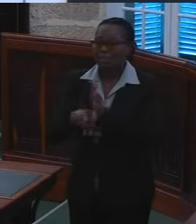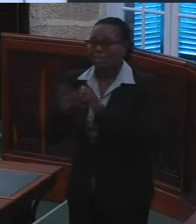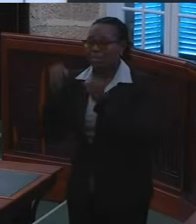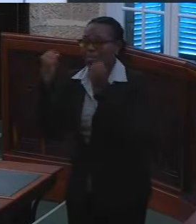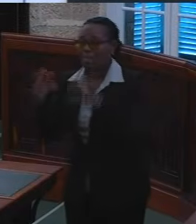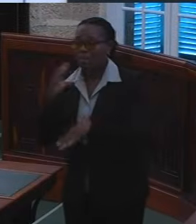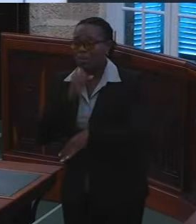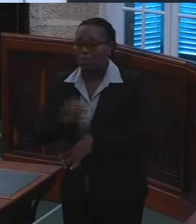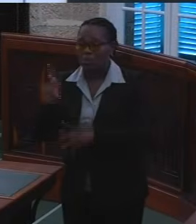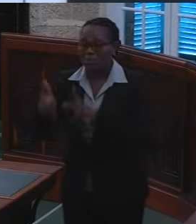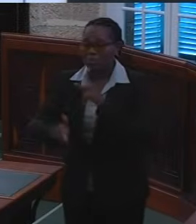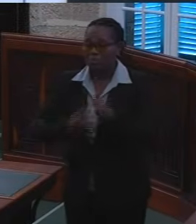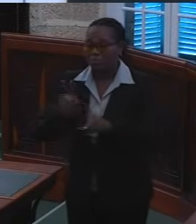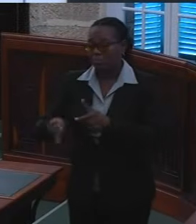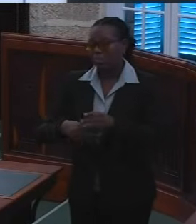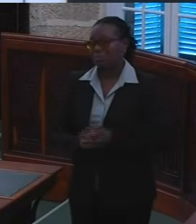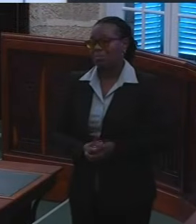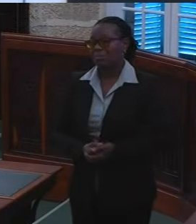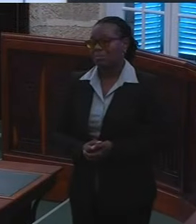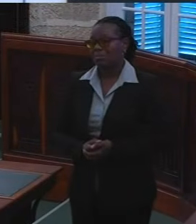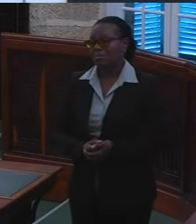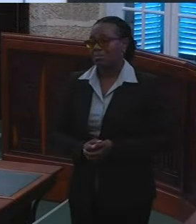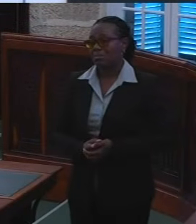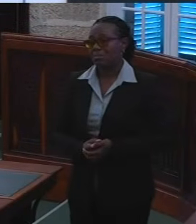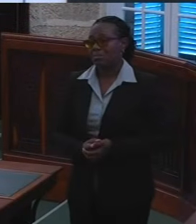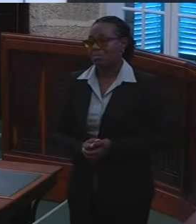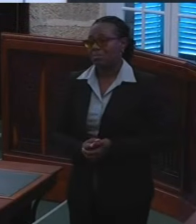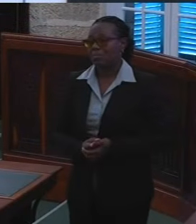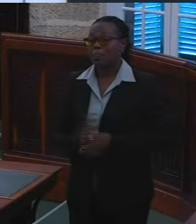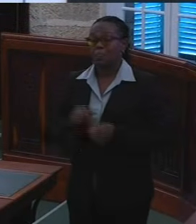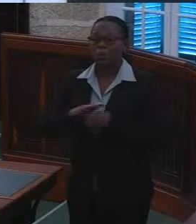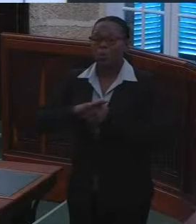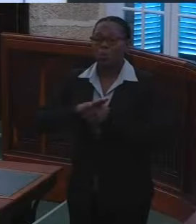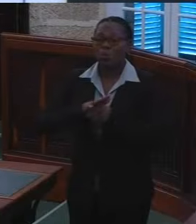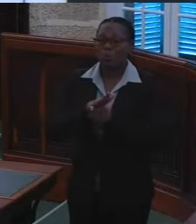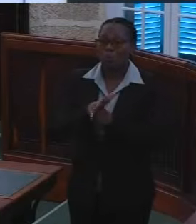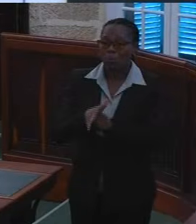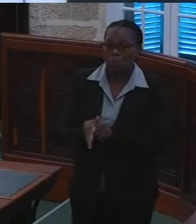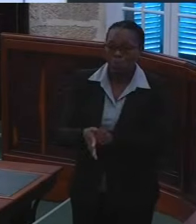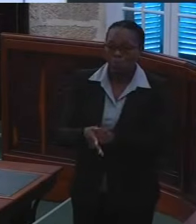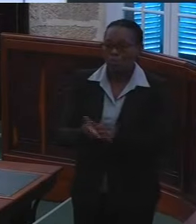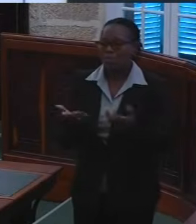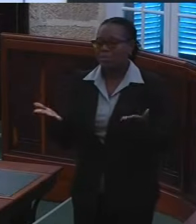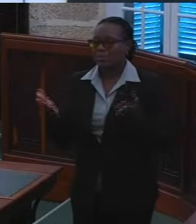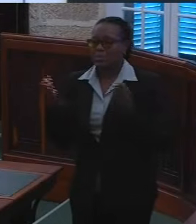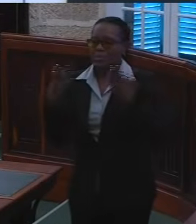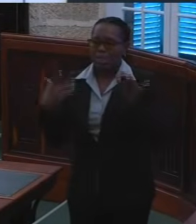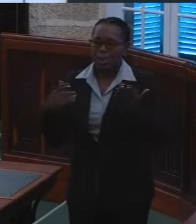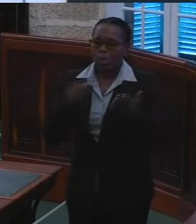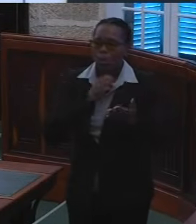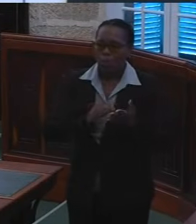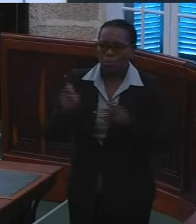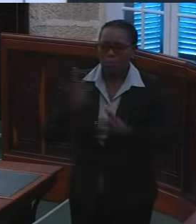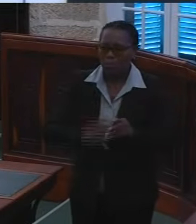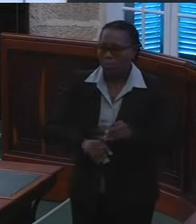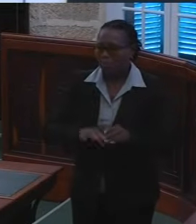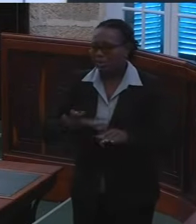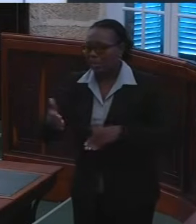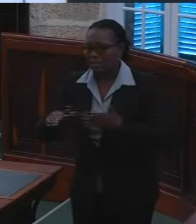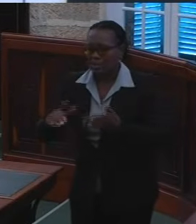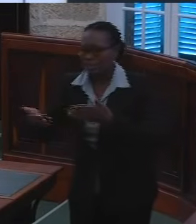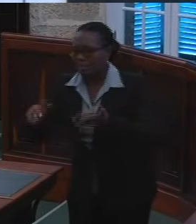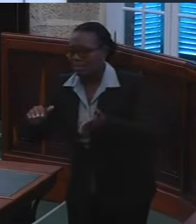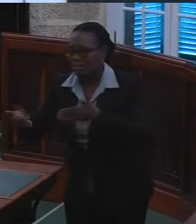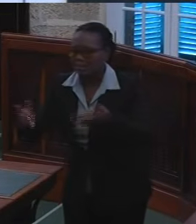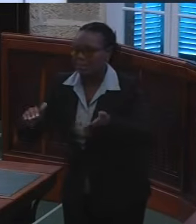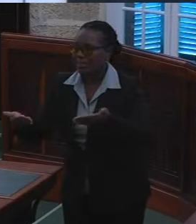Terminator, whichever. But COVID was taking target at older persons, Mr. Speaker, sir. And